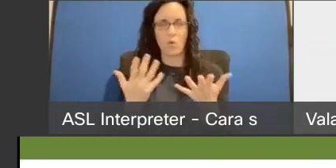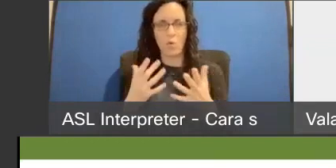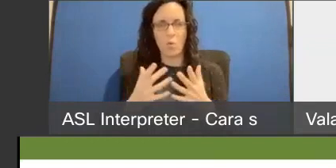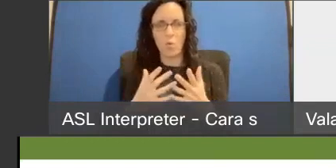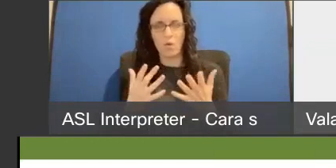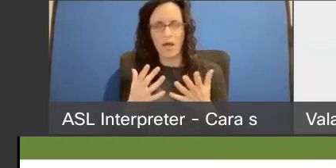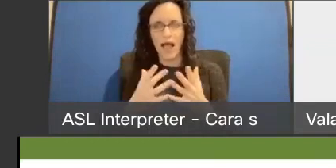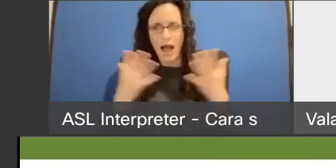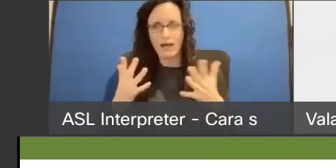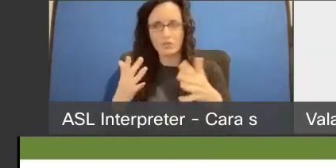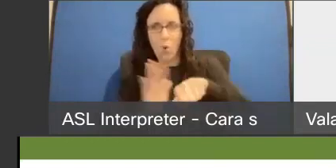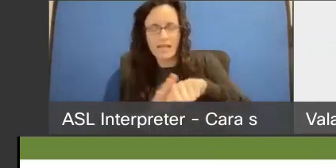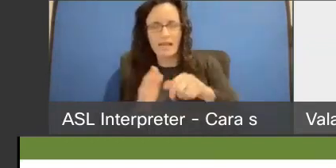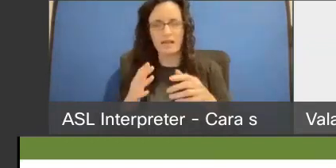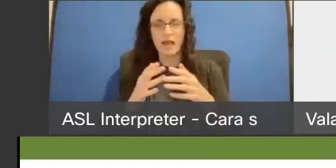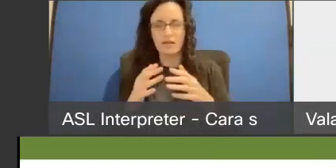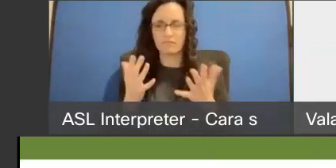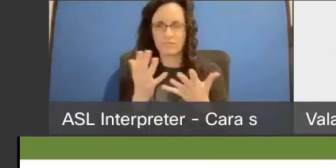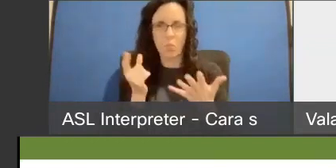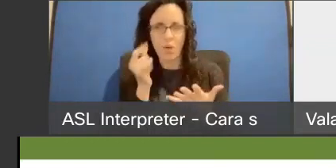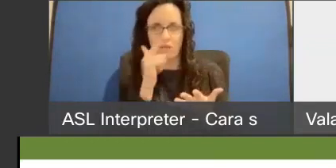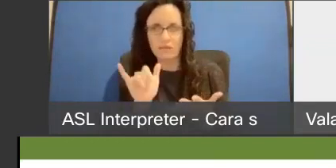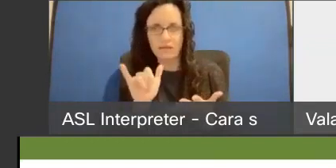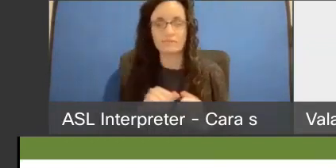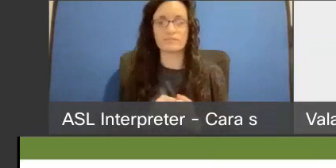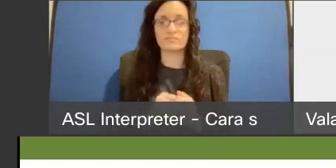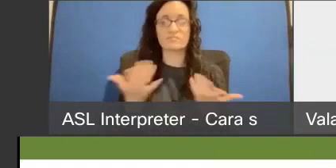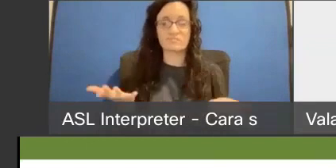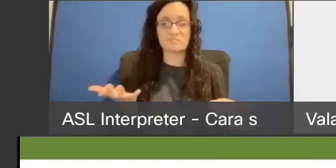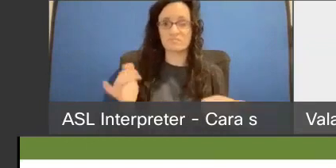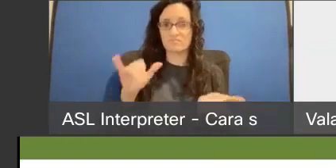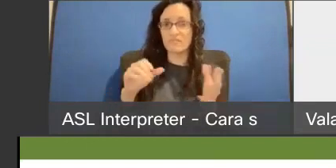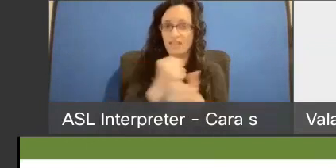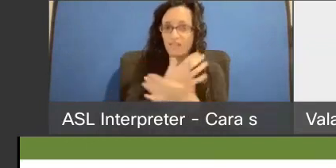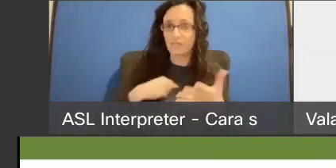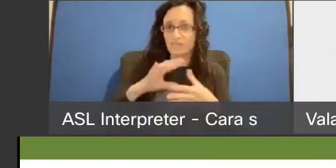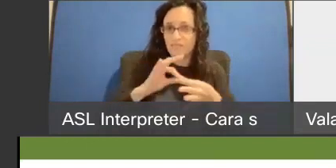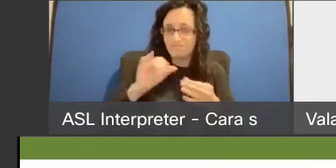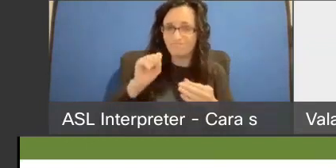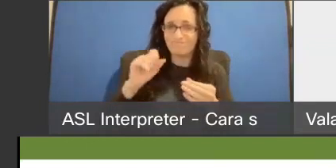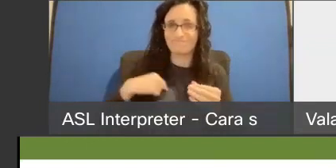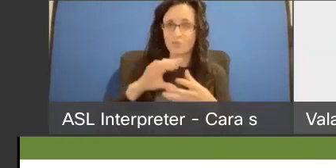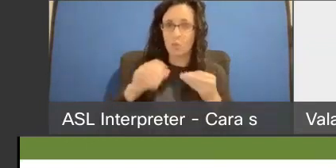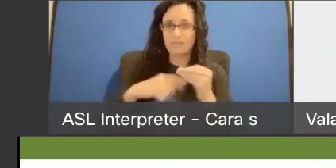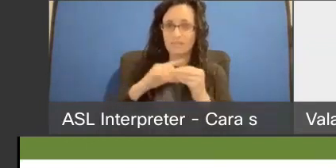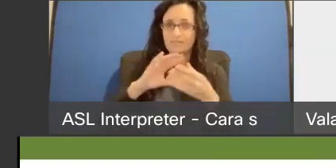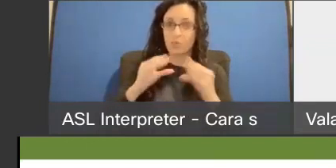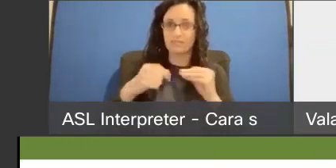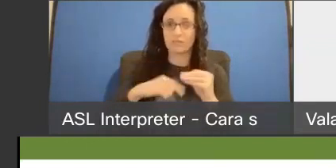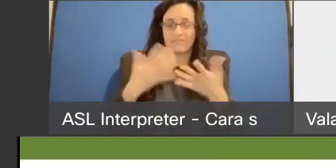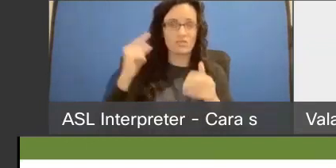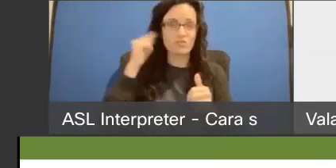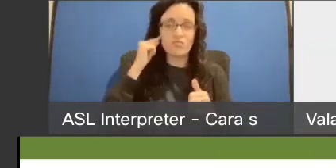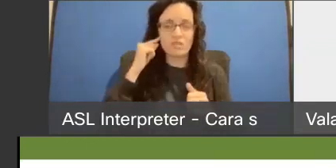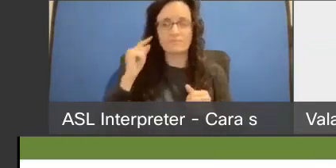scenarios by you, some vignettes. These are stories of things that we've actually heard. Larry, before we go there, a couple